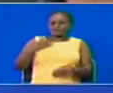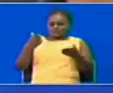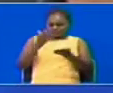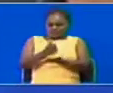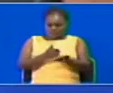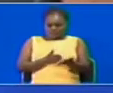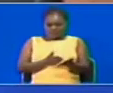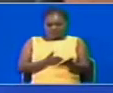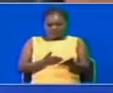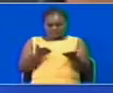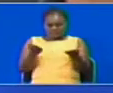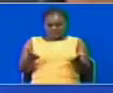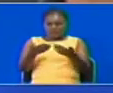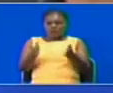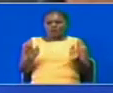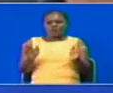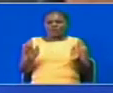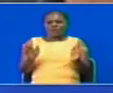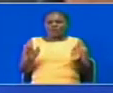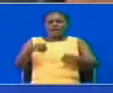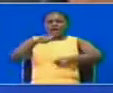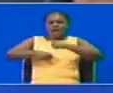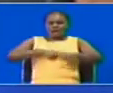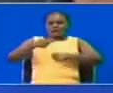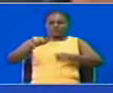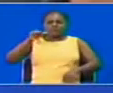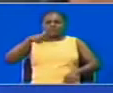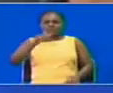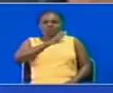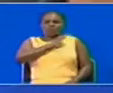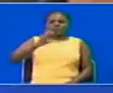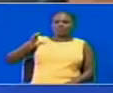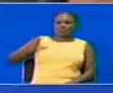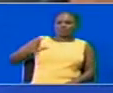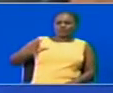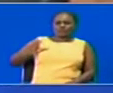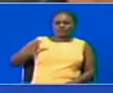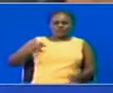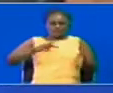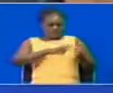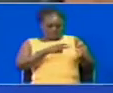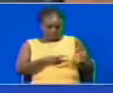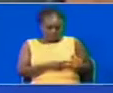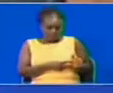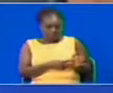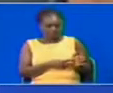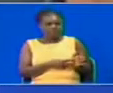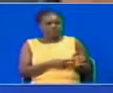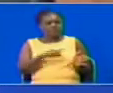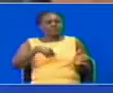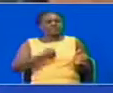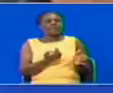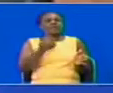part of that outreach activity of the new commission. And therefore, we